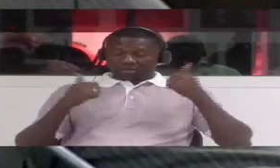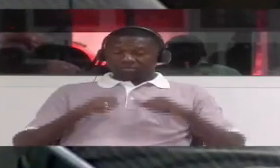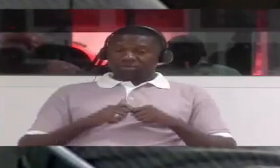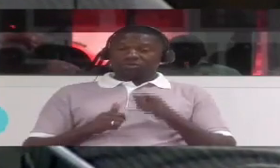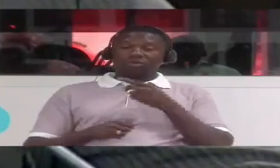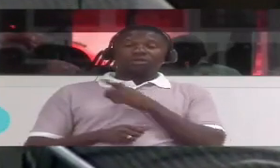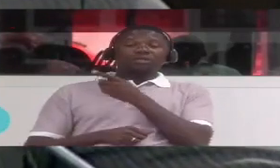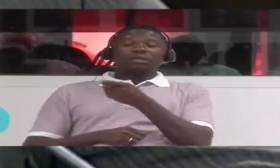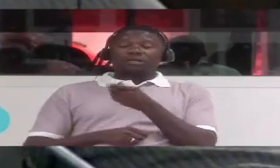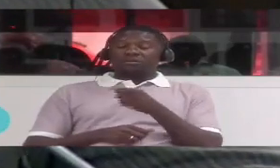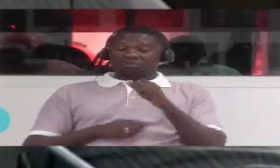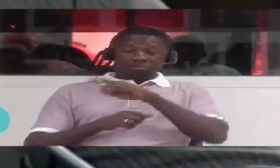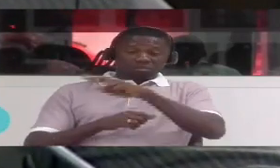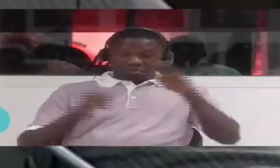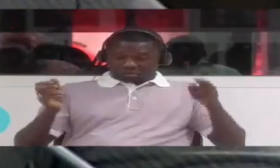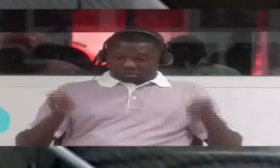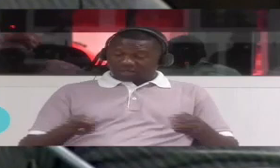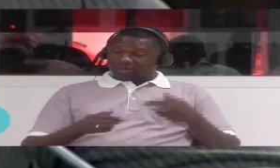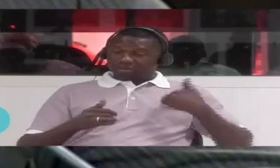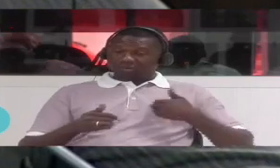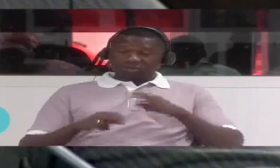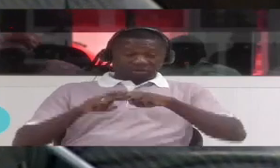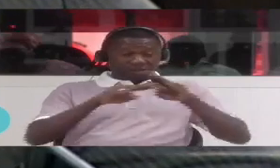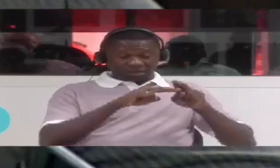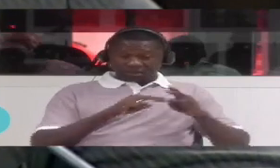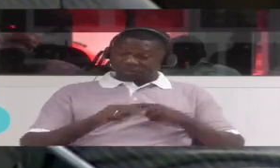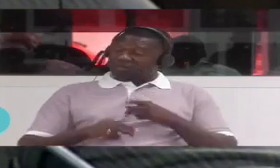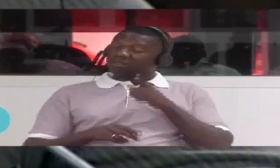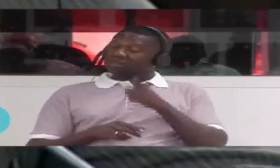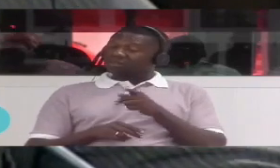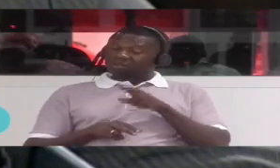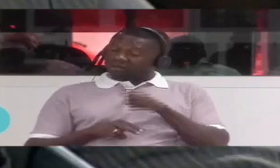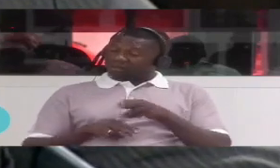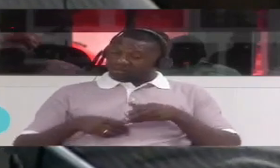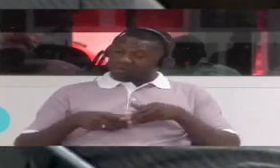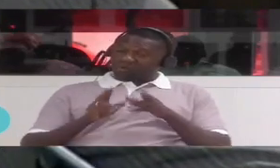it's easy. It's easy to realize that that was the panel. The same methods that were used, the Durcham,